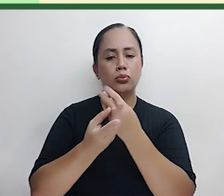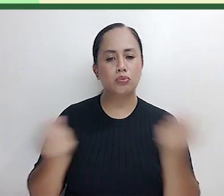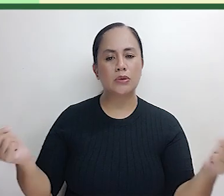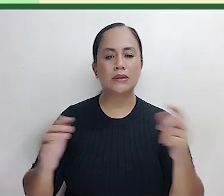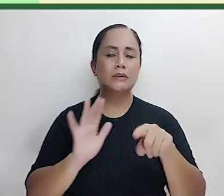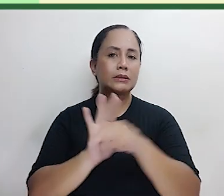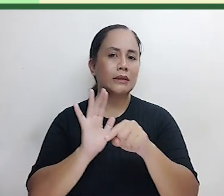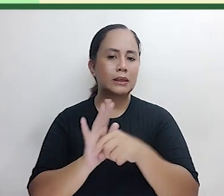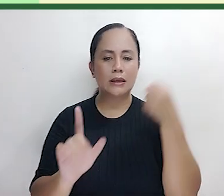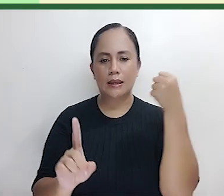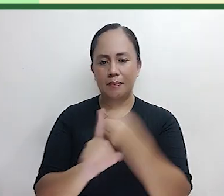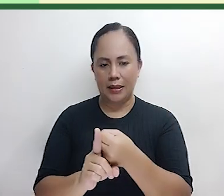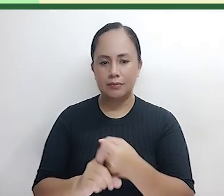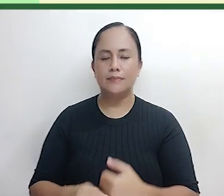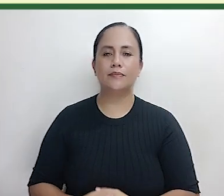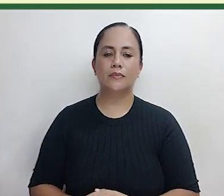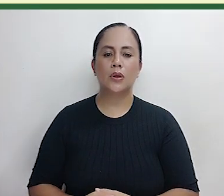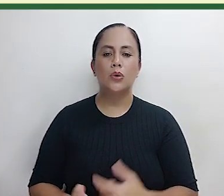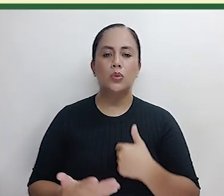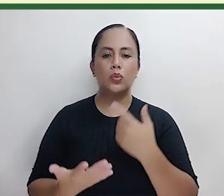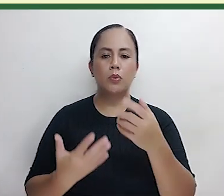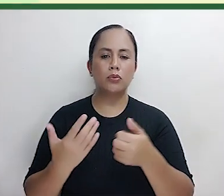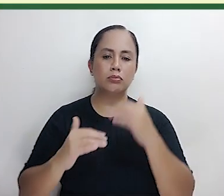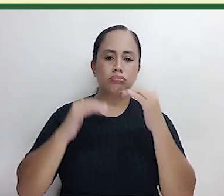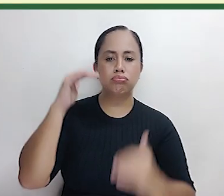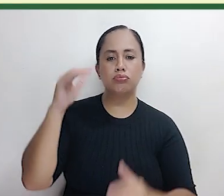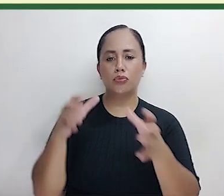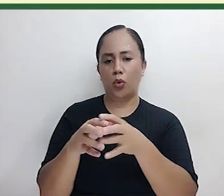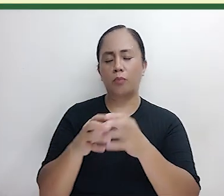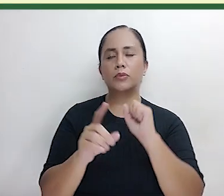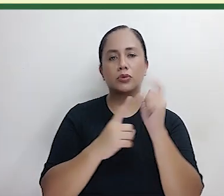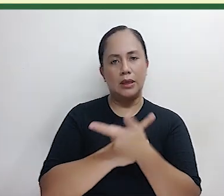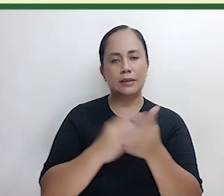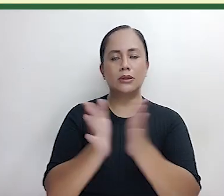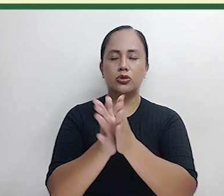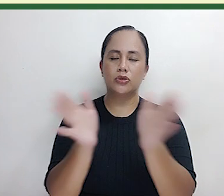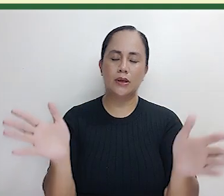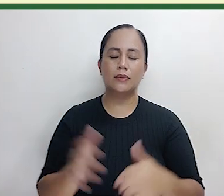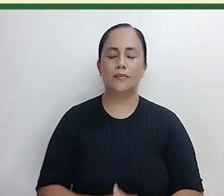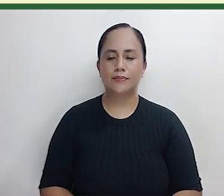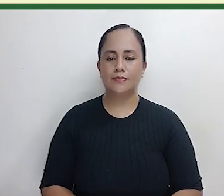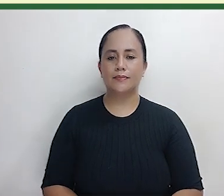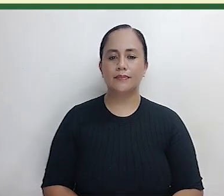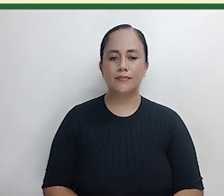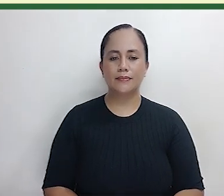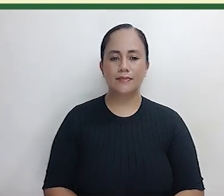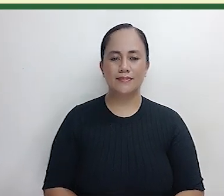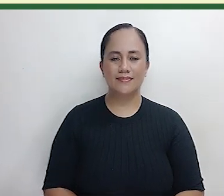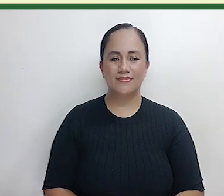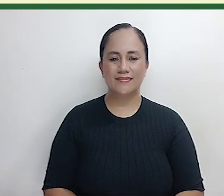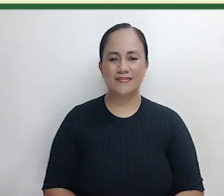preventing, and addressing the negative impact to most disadvantaged groups and society